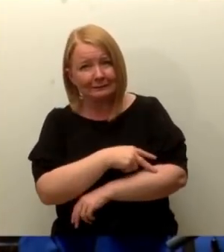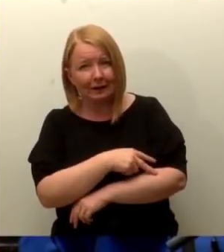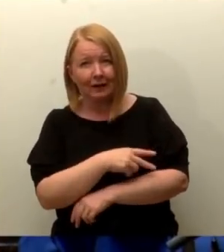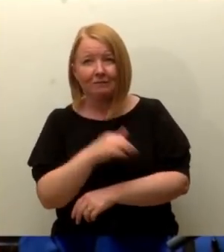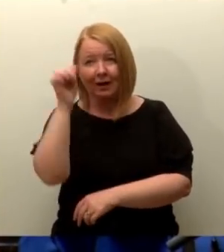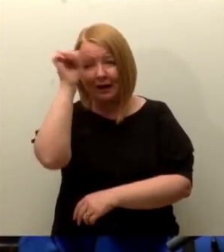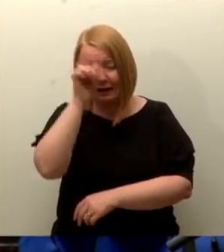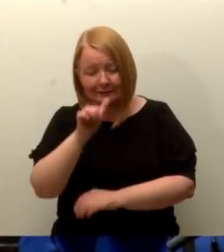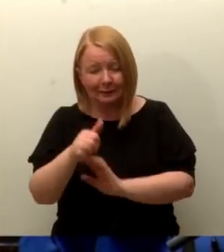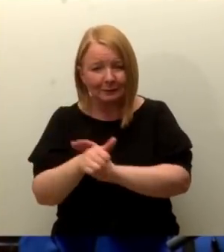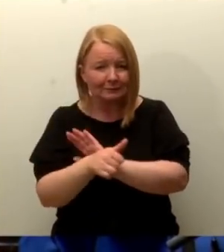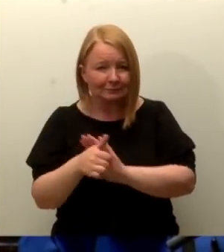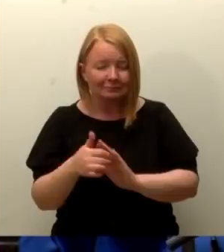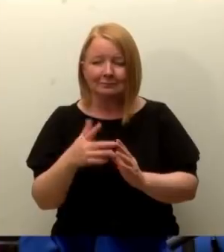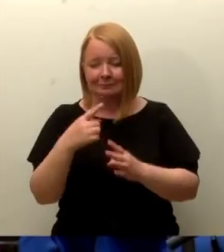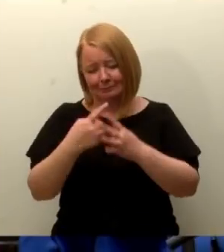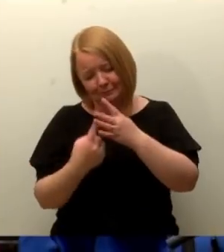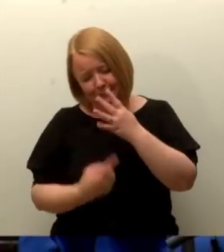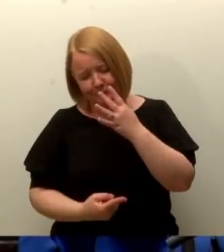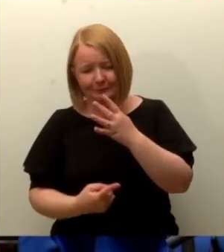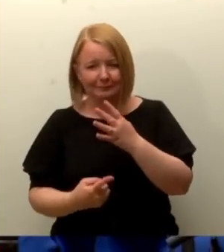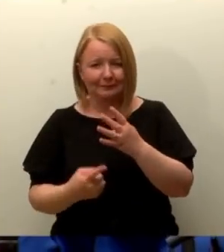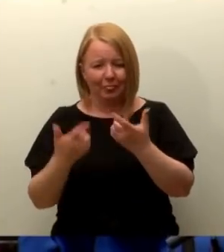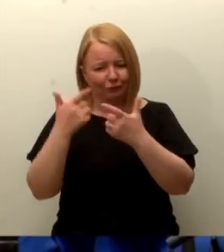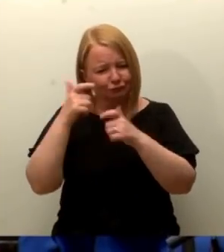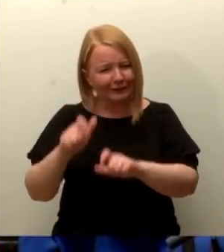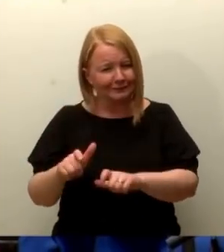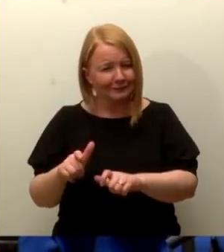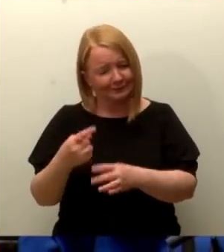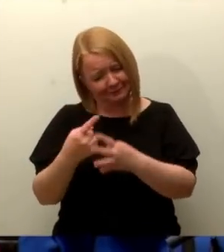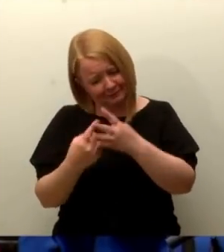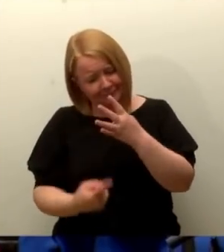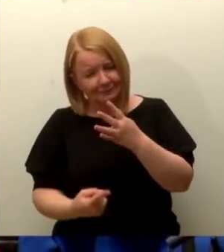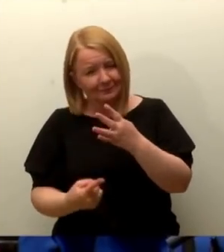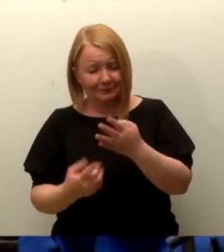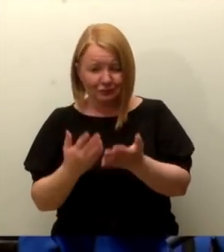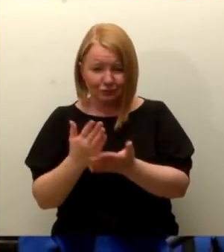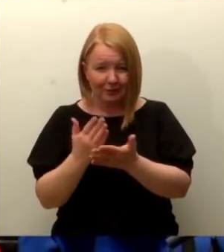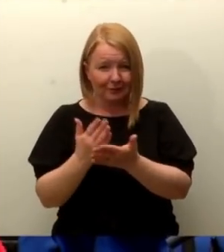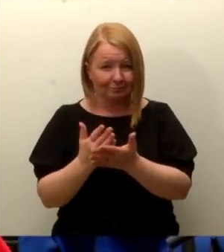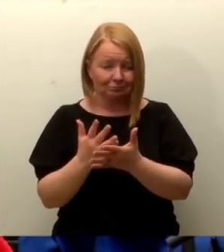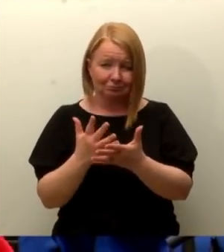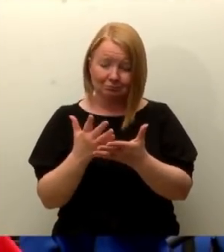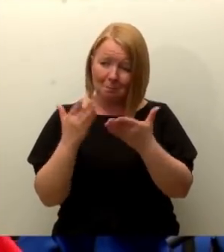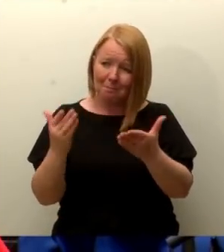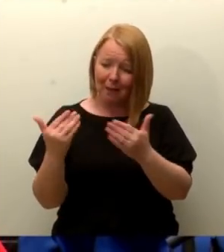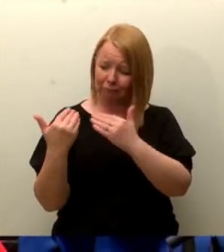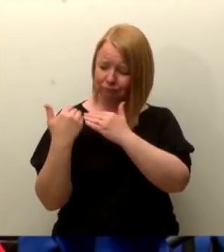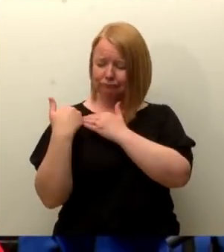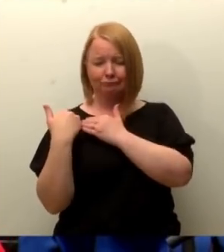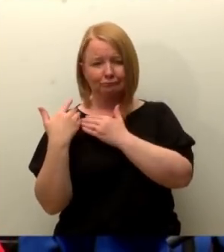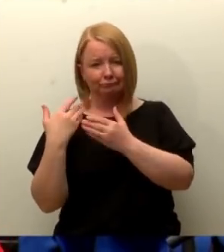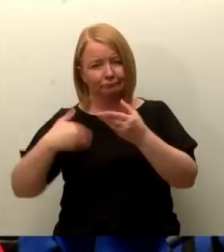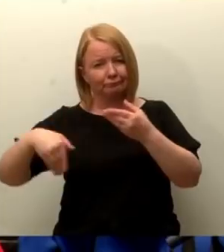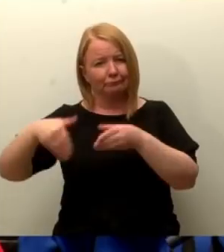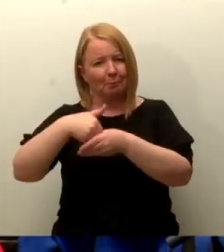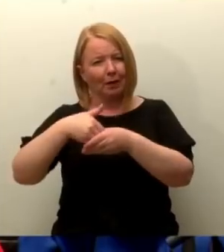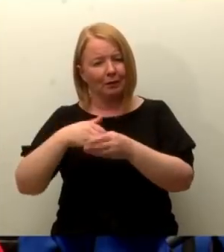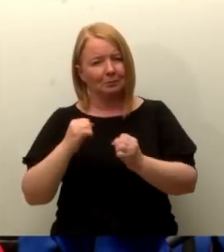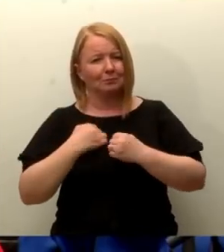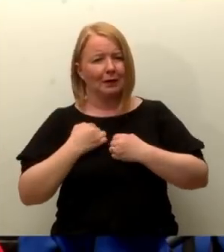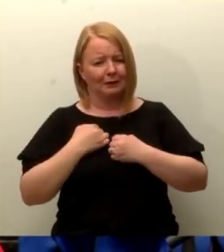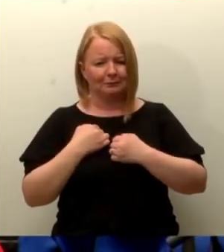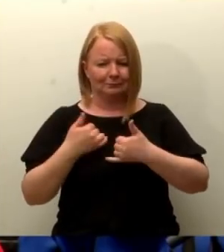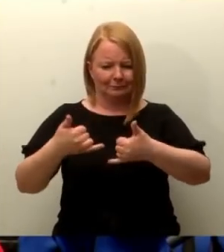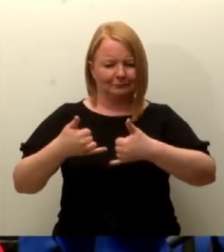academic staff, my administrative staff, my residents, all of them who really have a big role to play in me getting